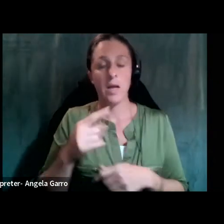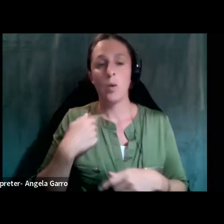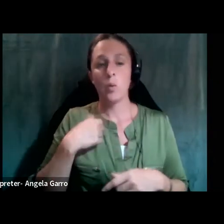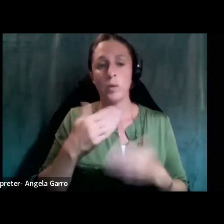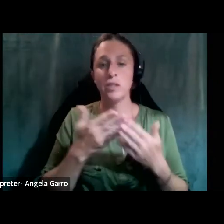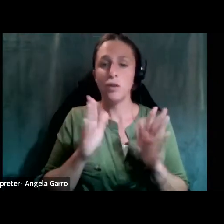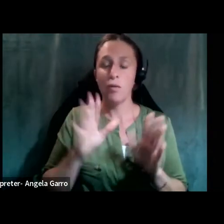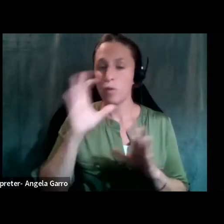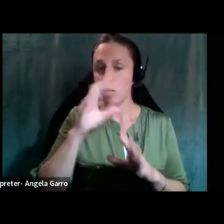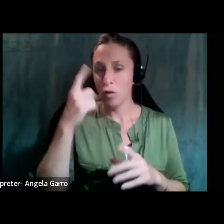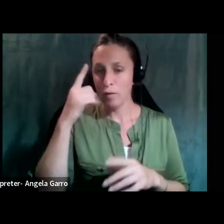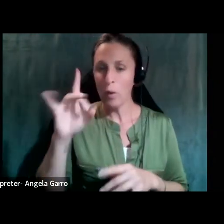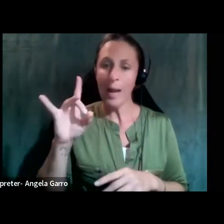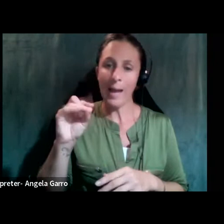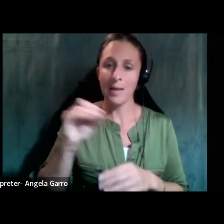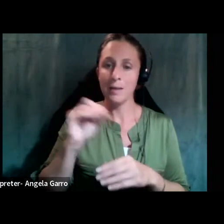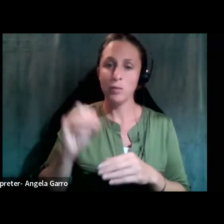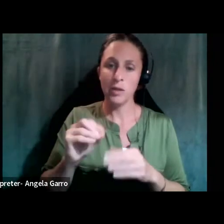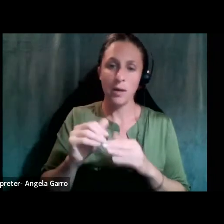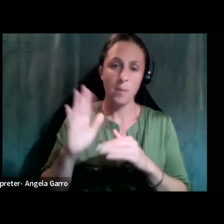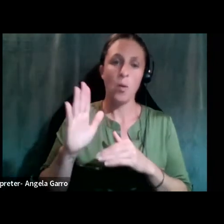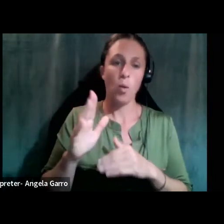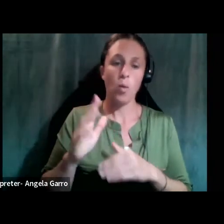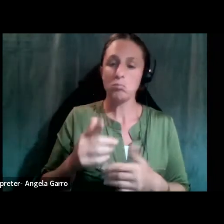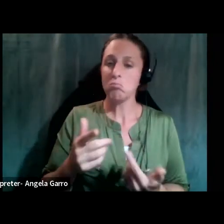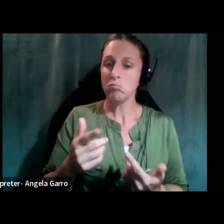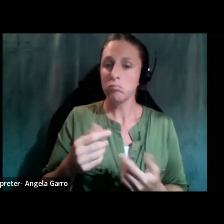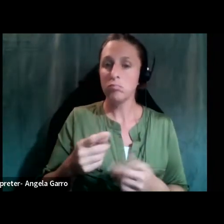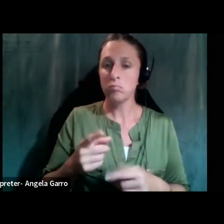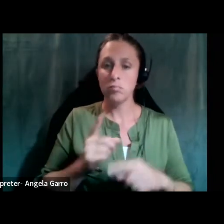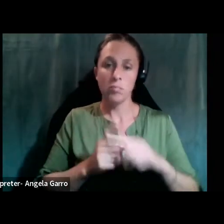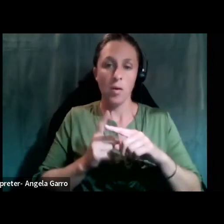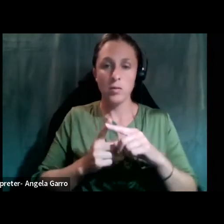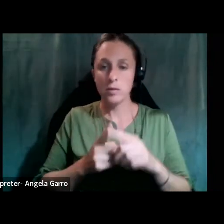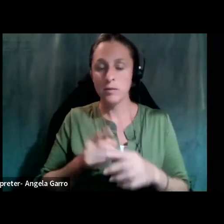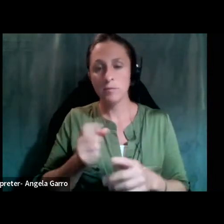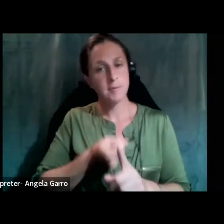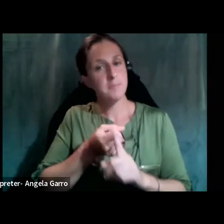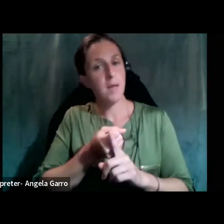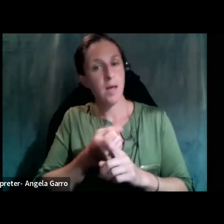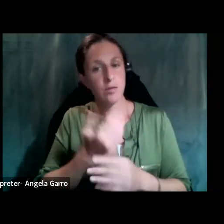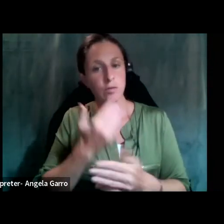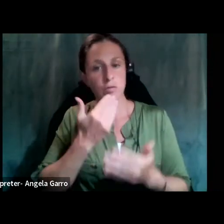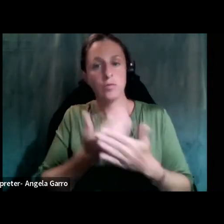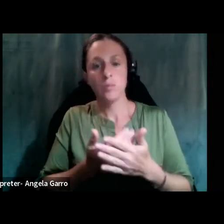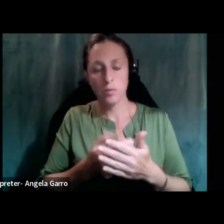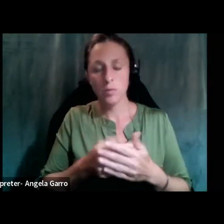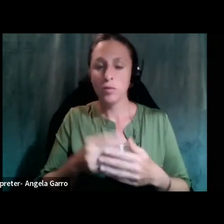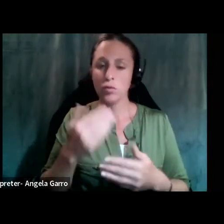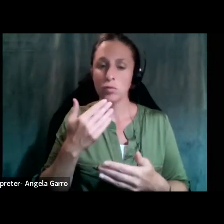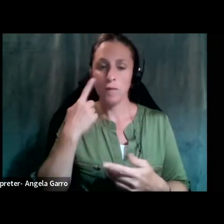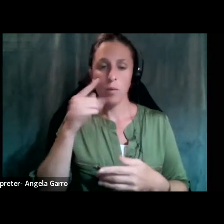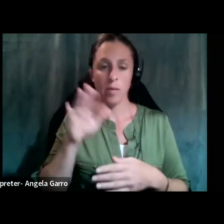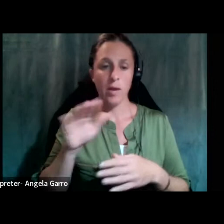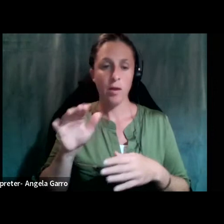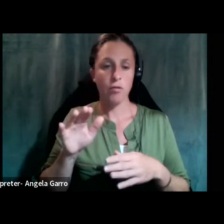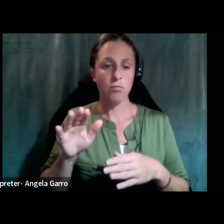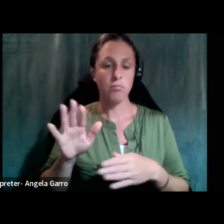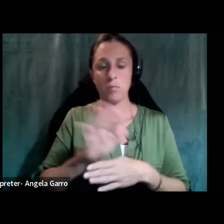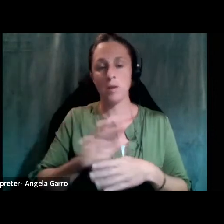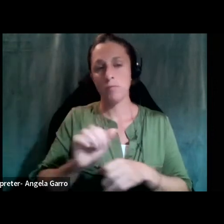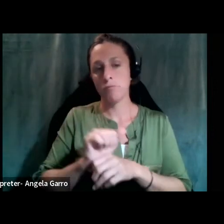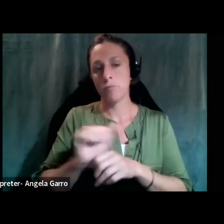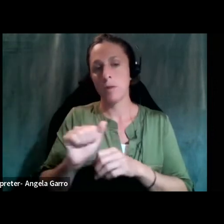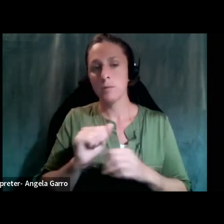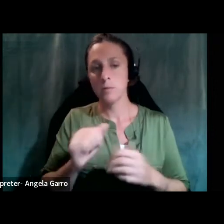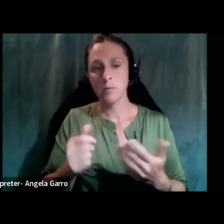80% or more who are saying that it's favorable and that they find it impactful for their practice. Some of them, it's less about that